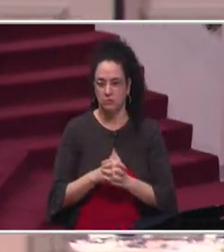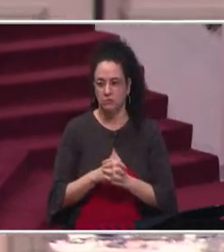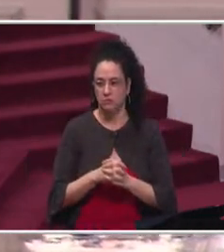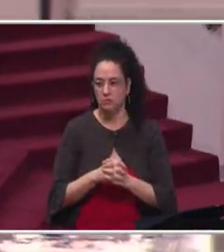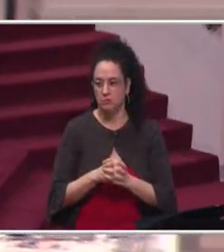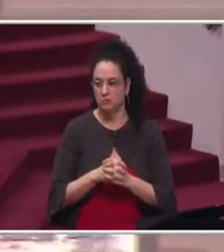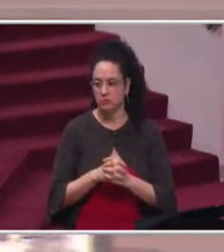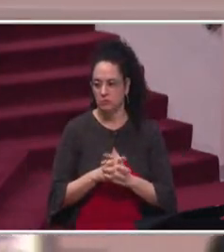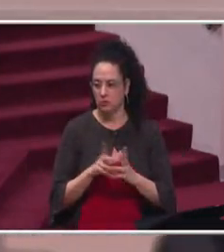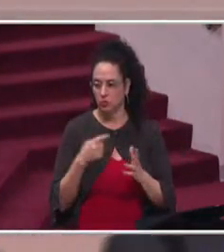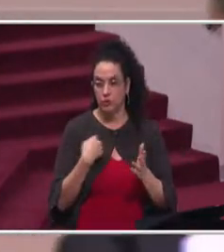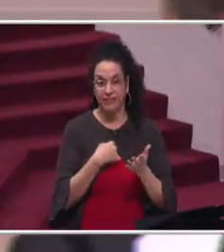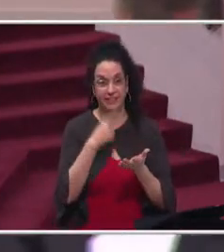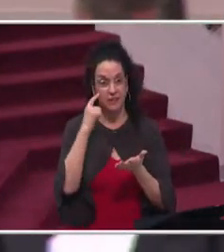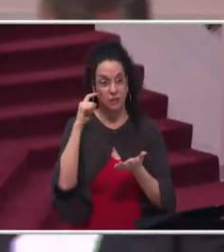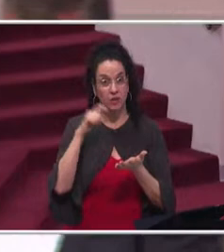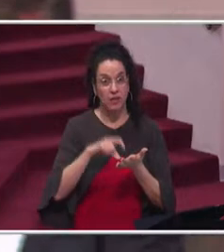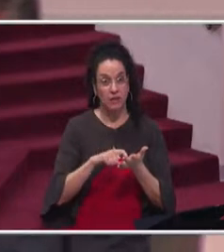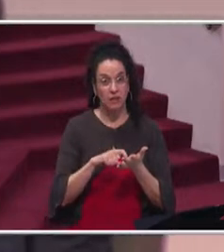And recognizing that